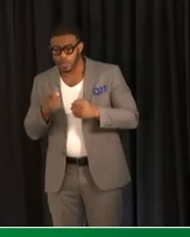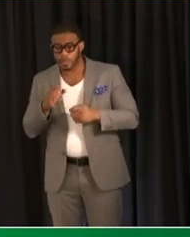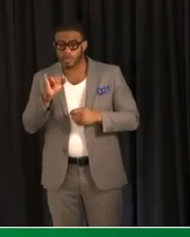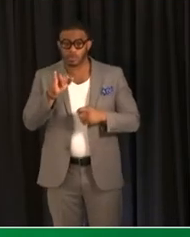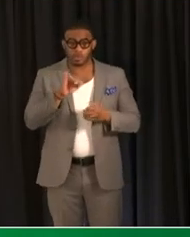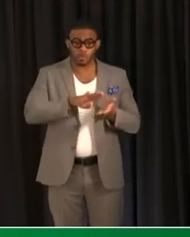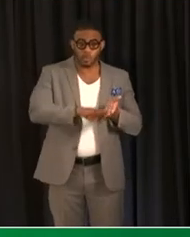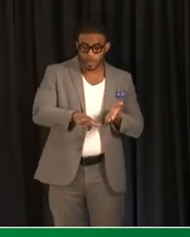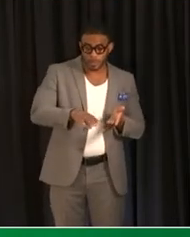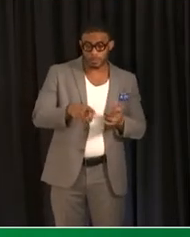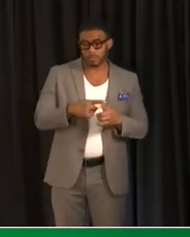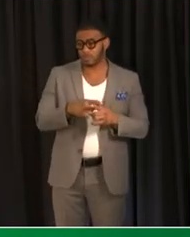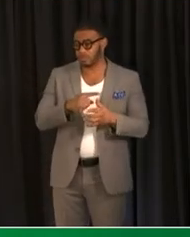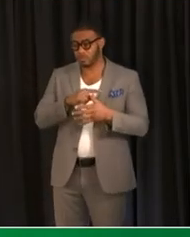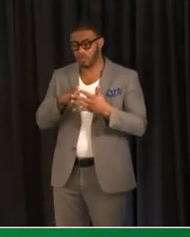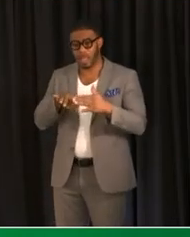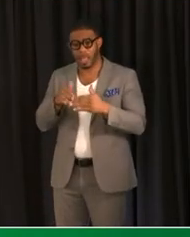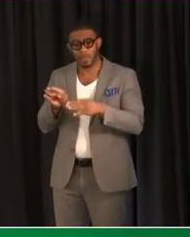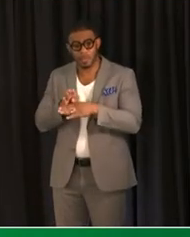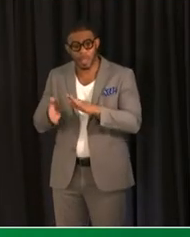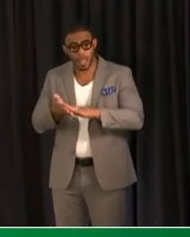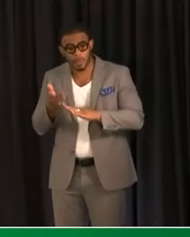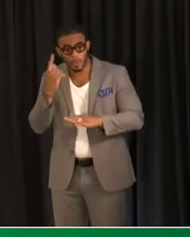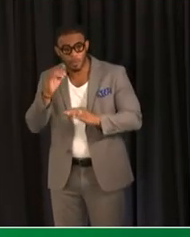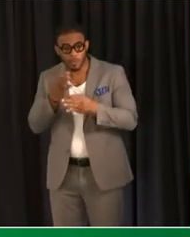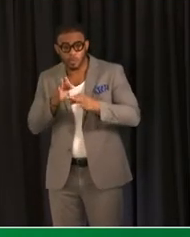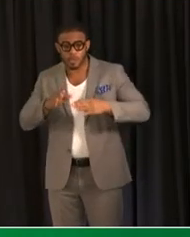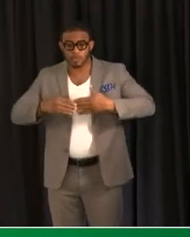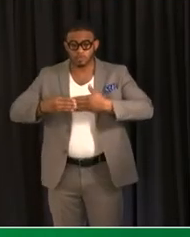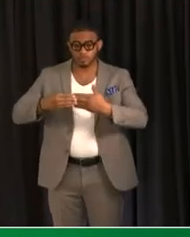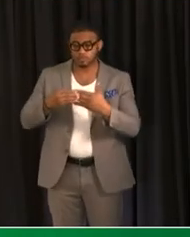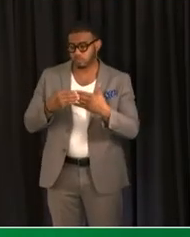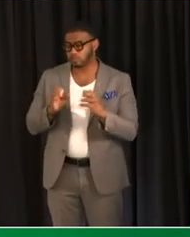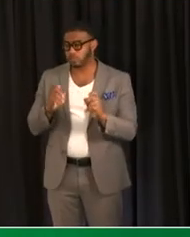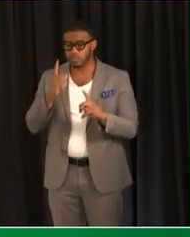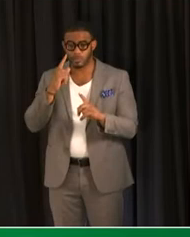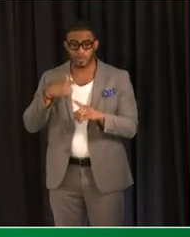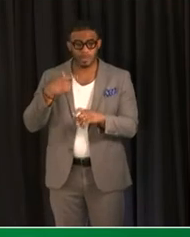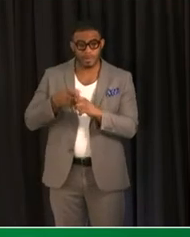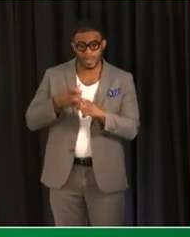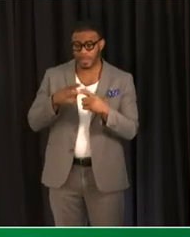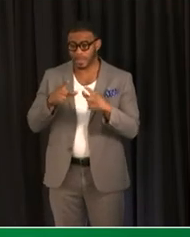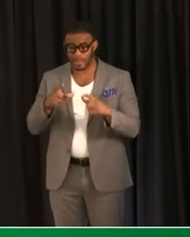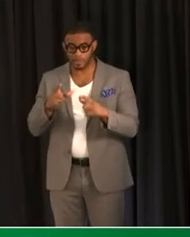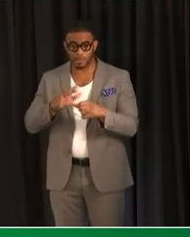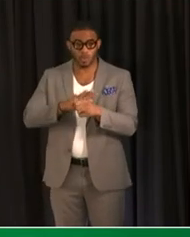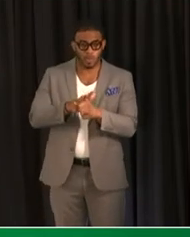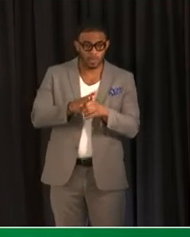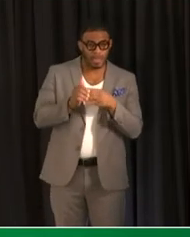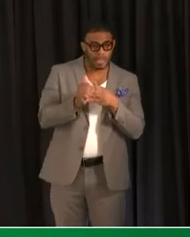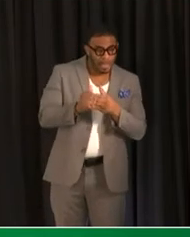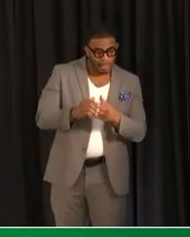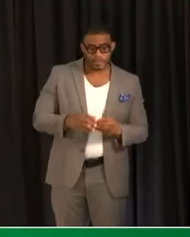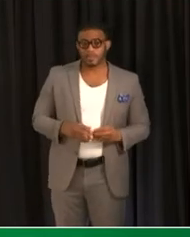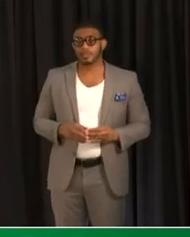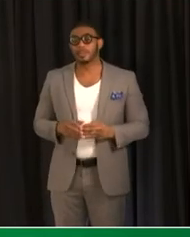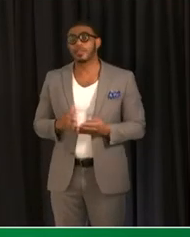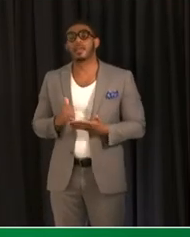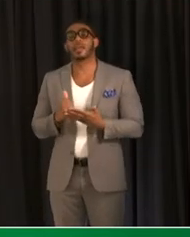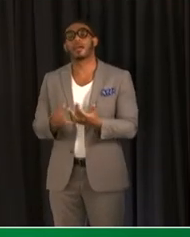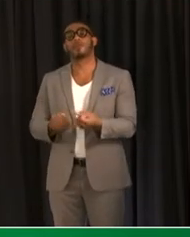on insurance waivers to allow businesses to operate more freely, advocated for Spanish language COVID-19